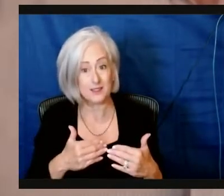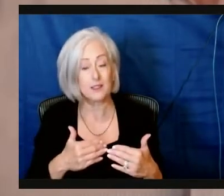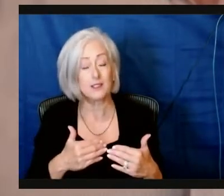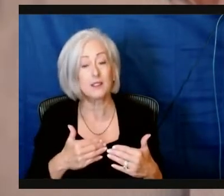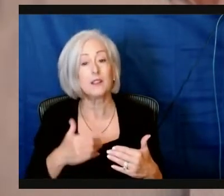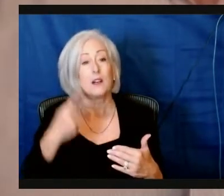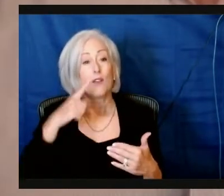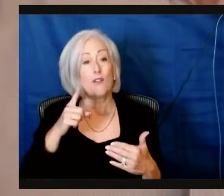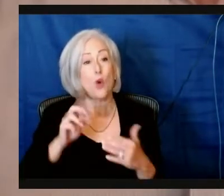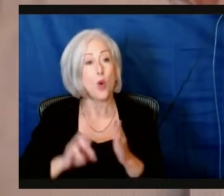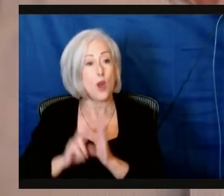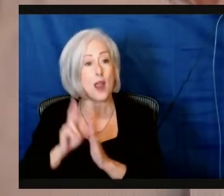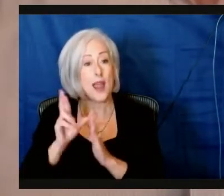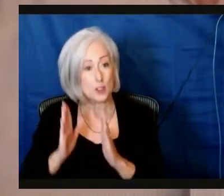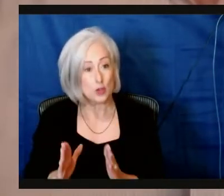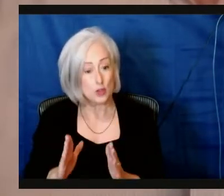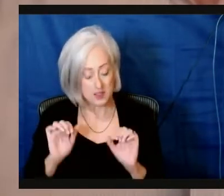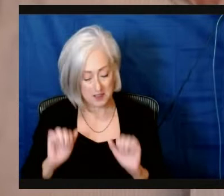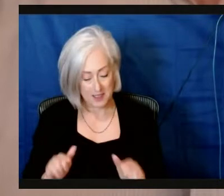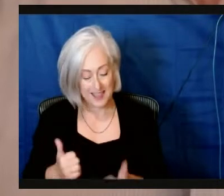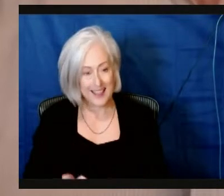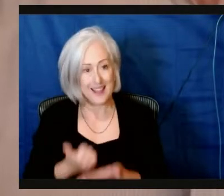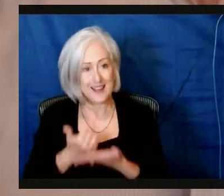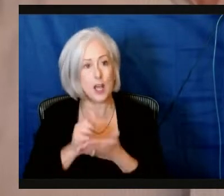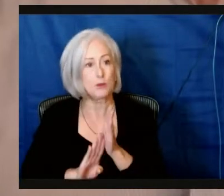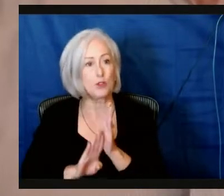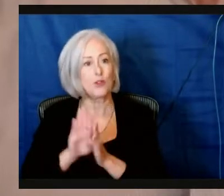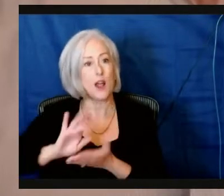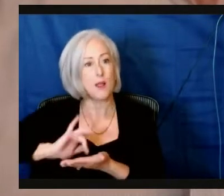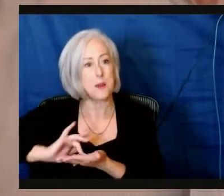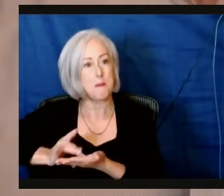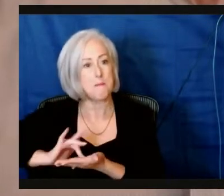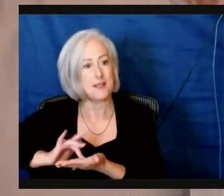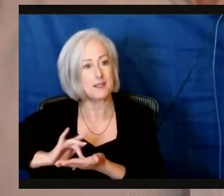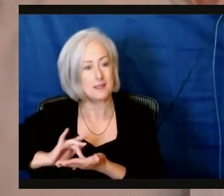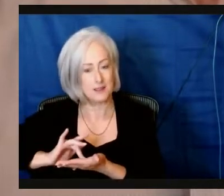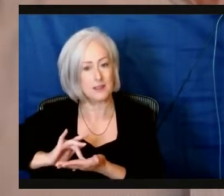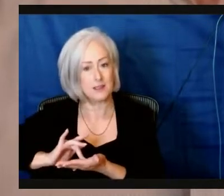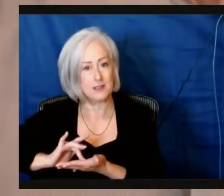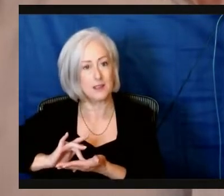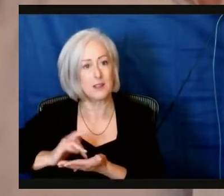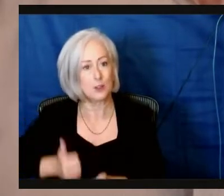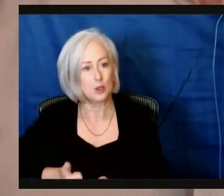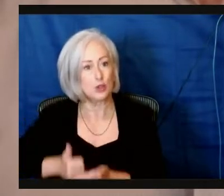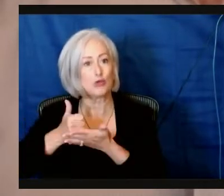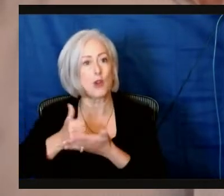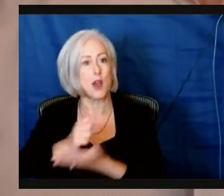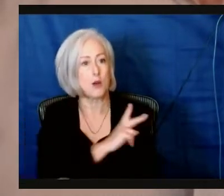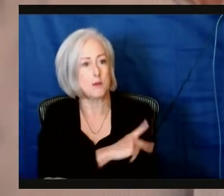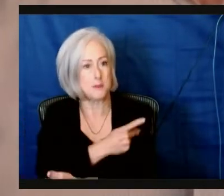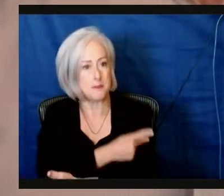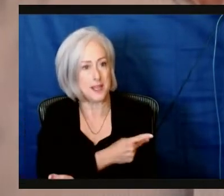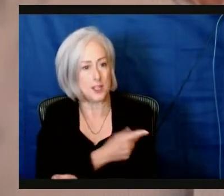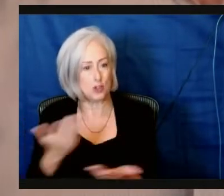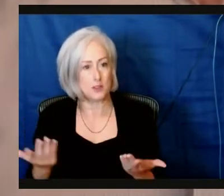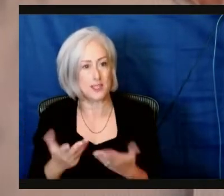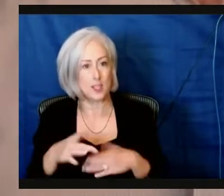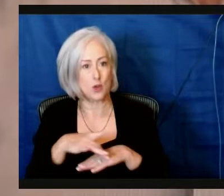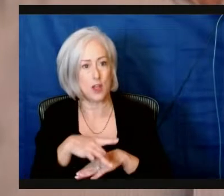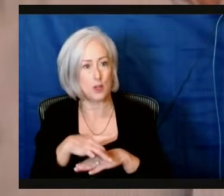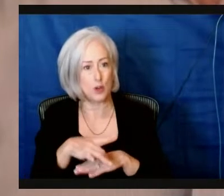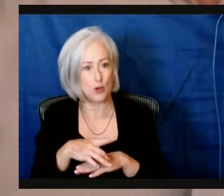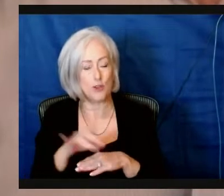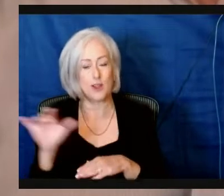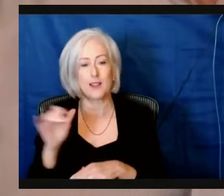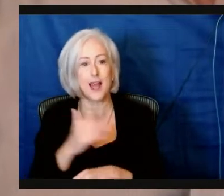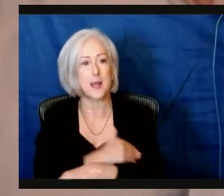could potentially lead to developing drugs that can help patients and people on Earth. If you think about muscle wasting, for